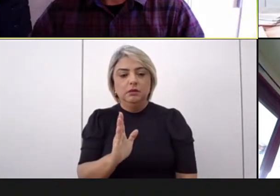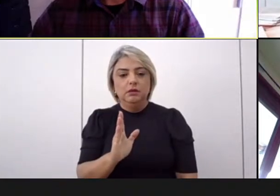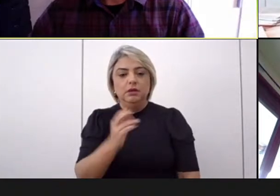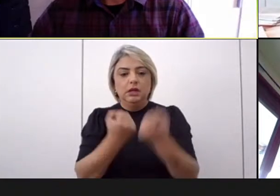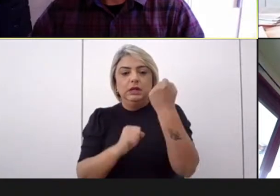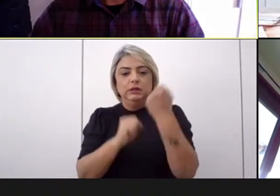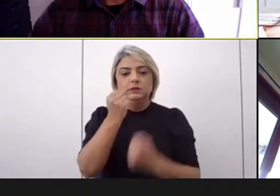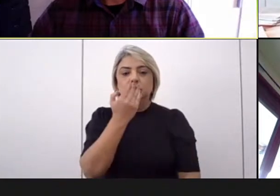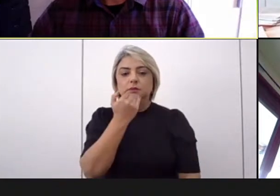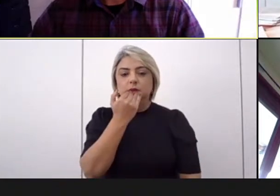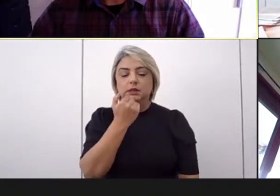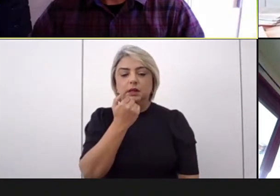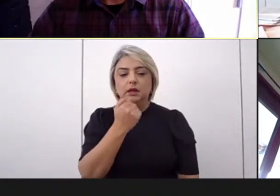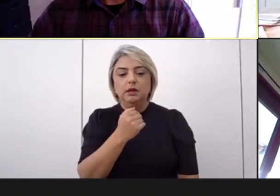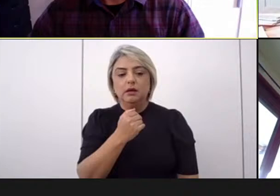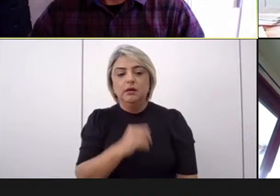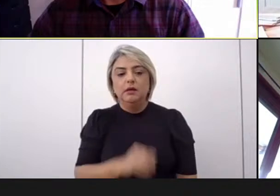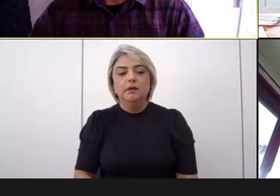occupied the